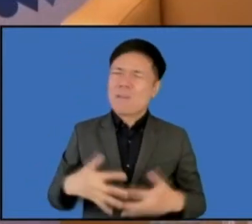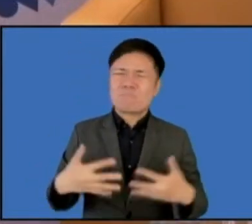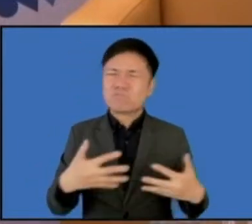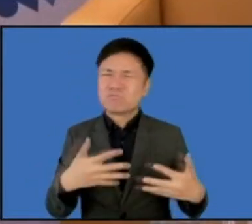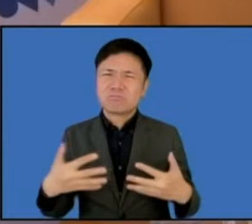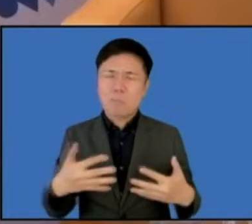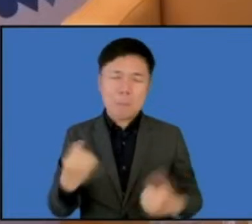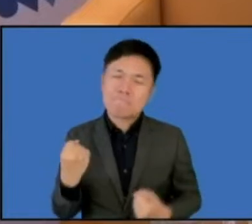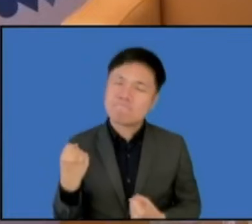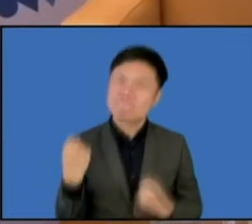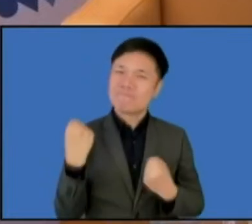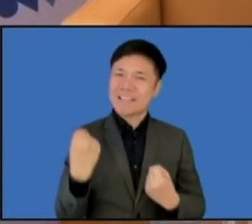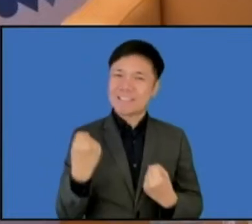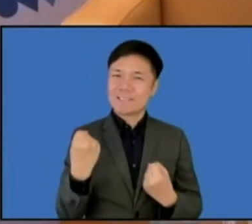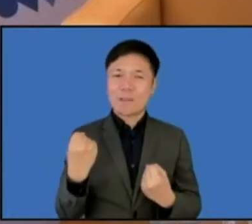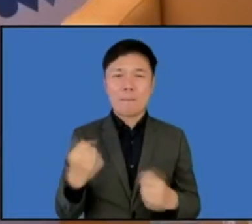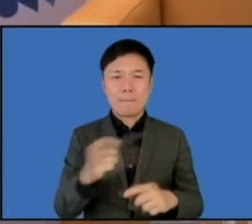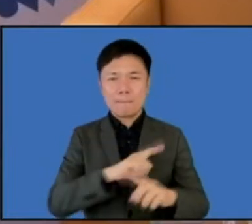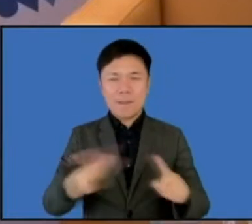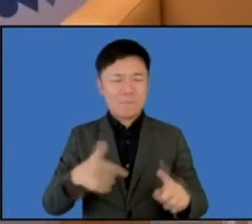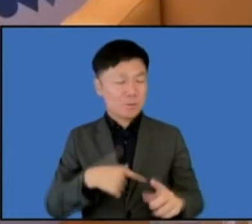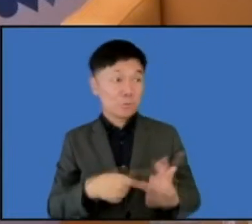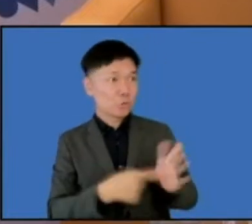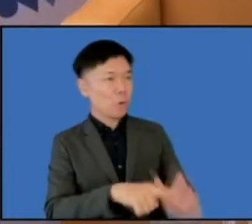fought so the world knows someone was on the battleground.